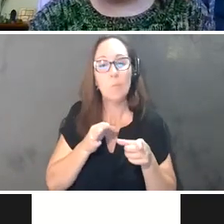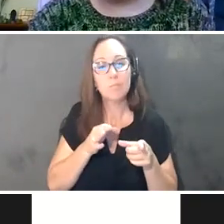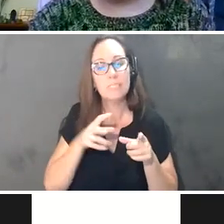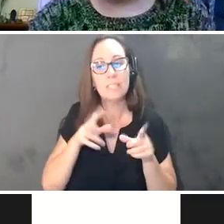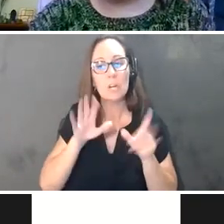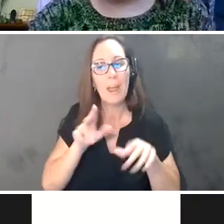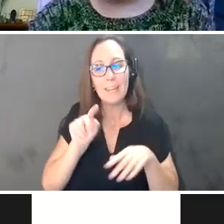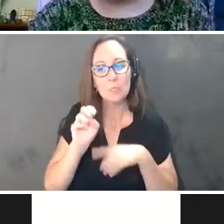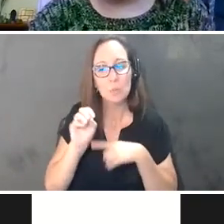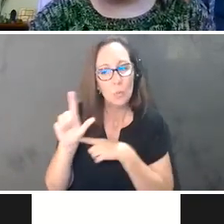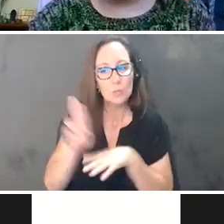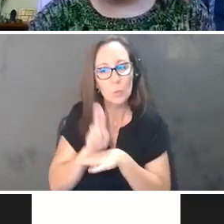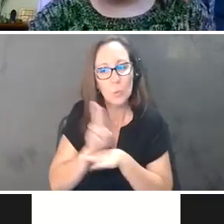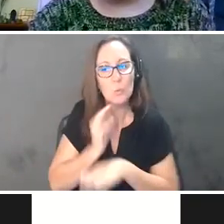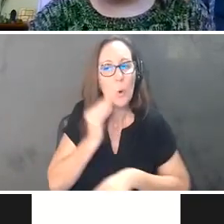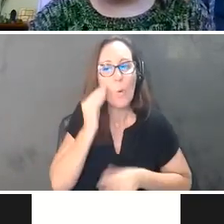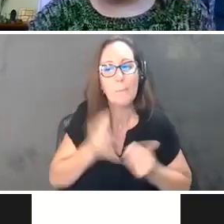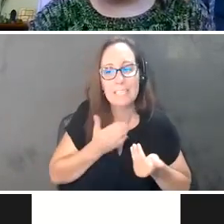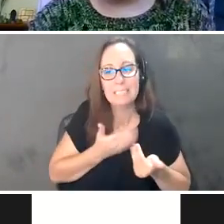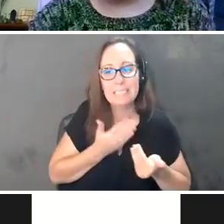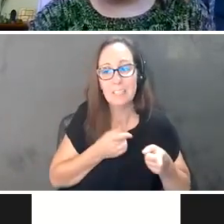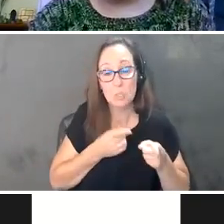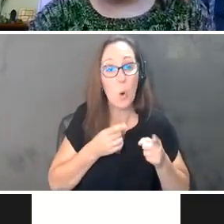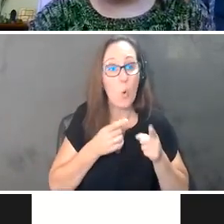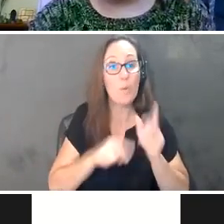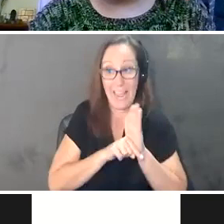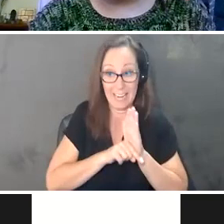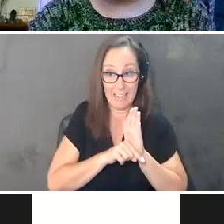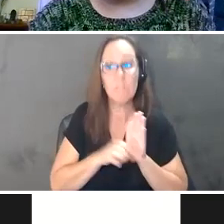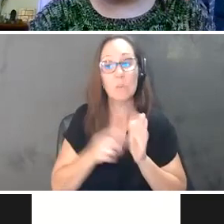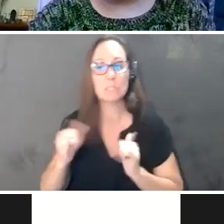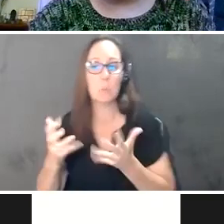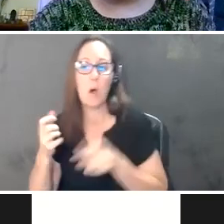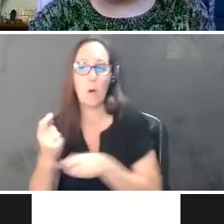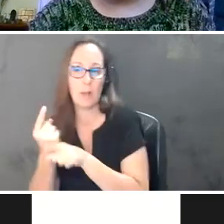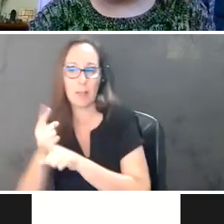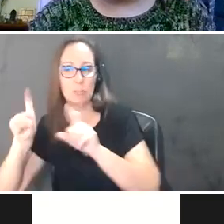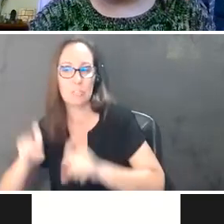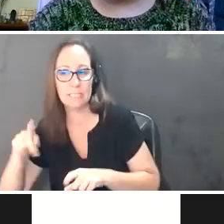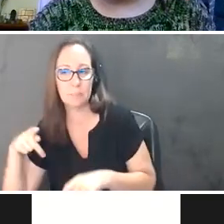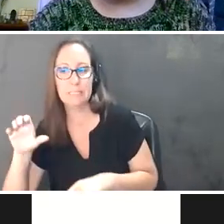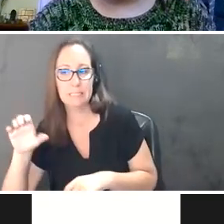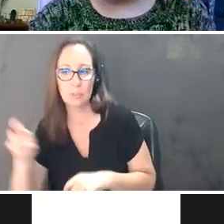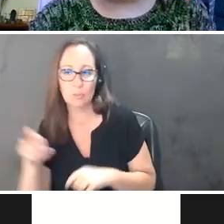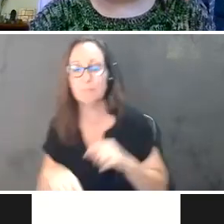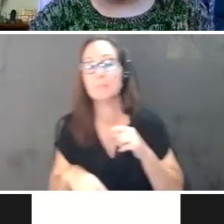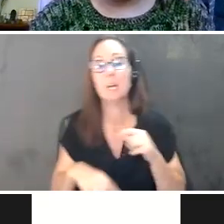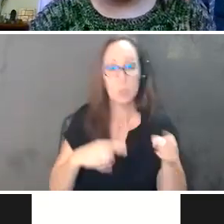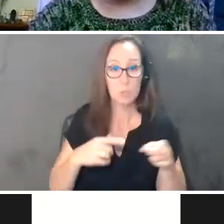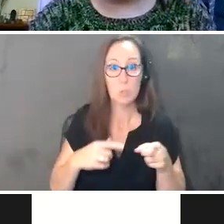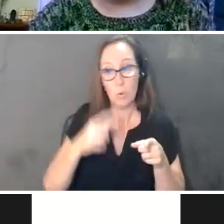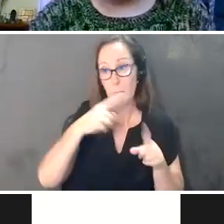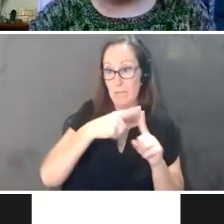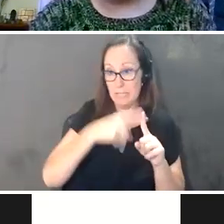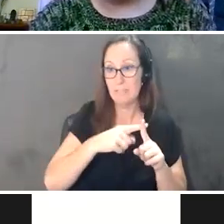it's negative, again, you still wanna get that PCR test. So a positive test, okay, I have symptoms. I can presume I have COVID.